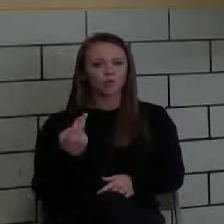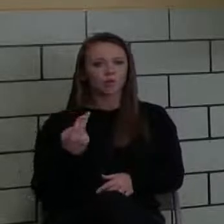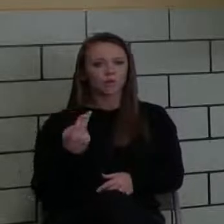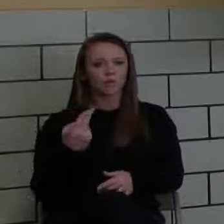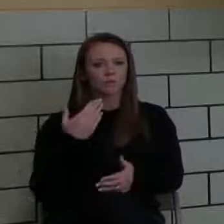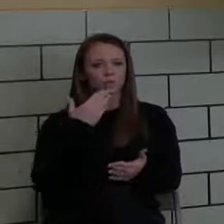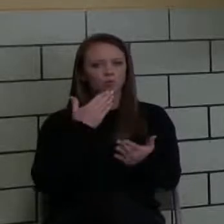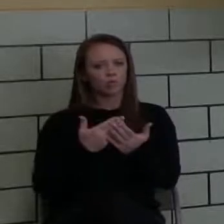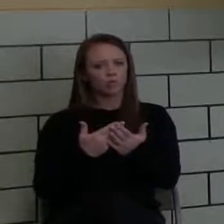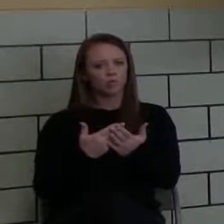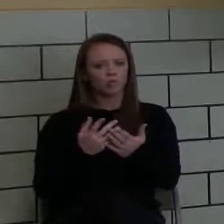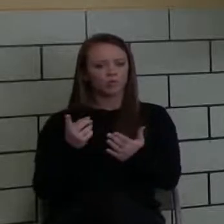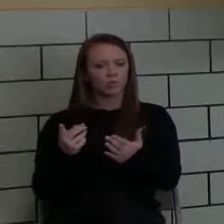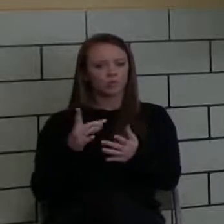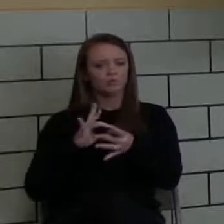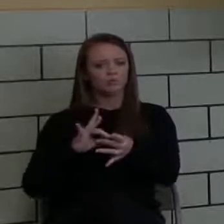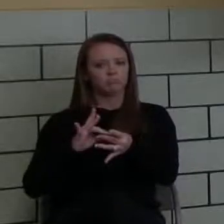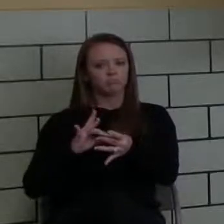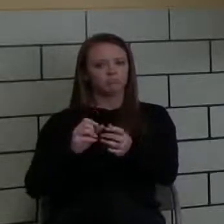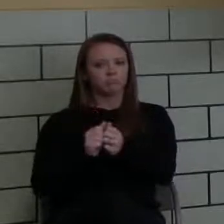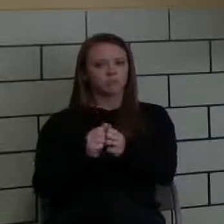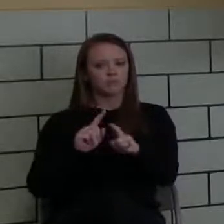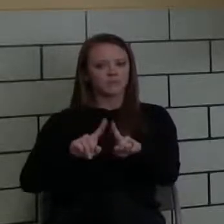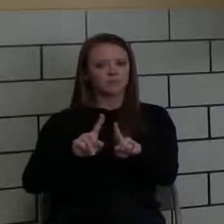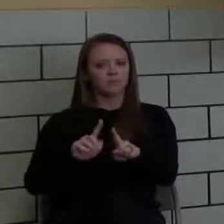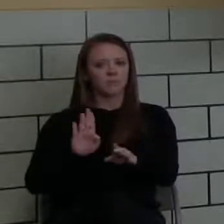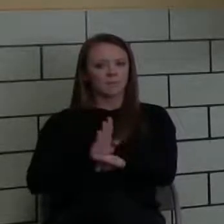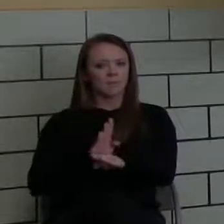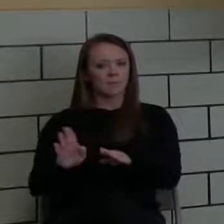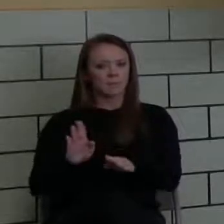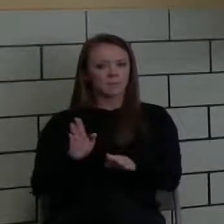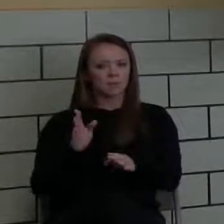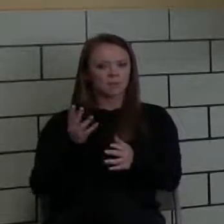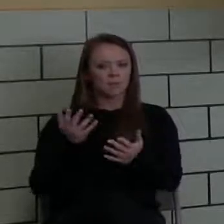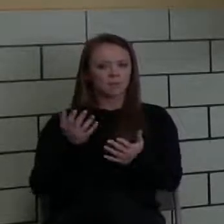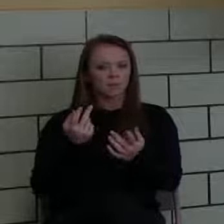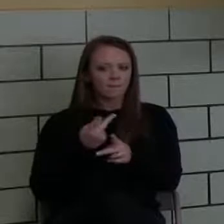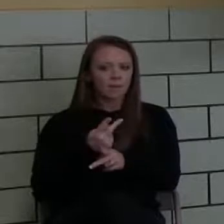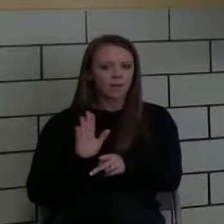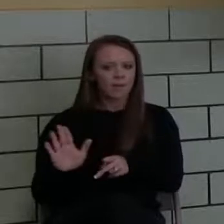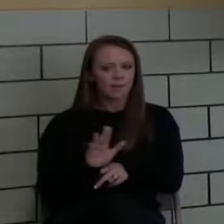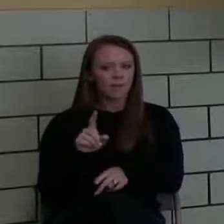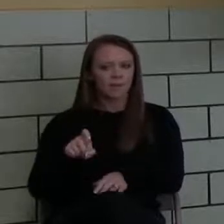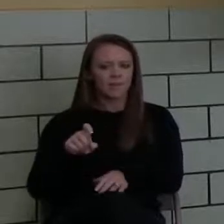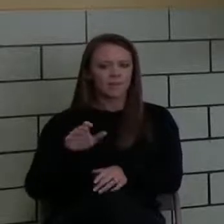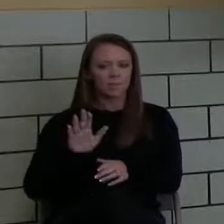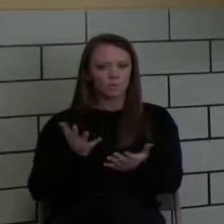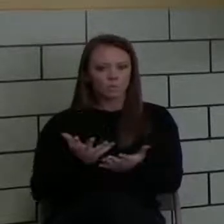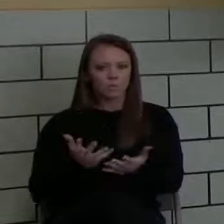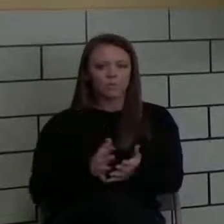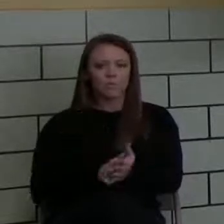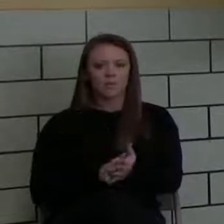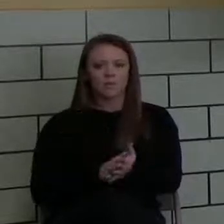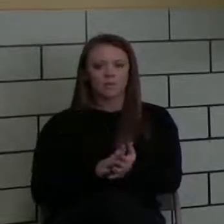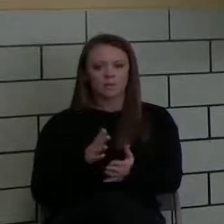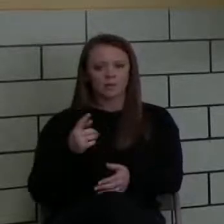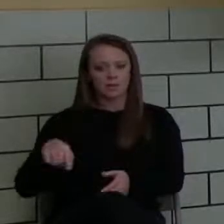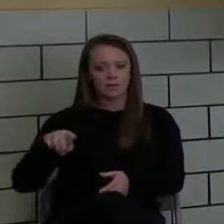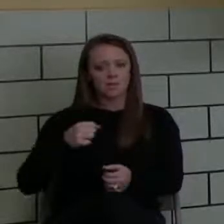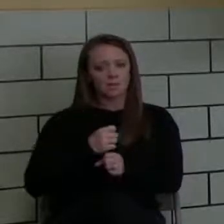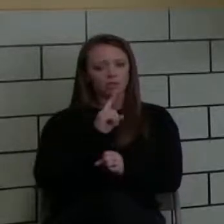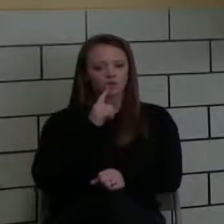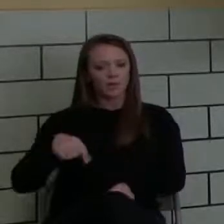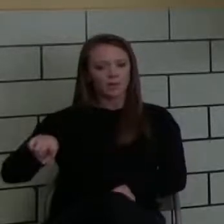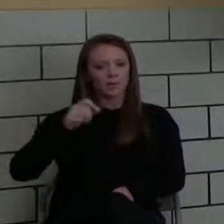all of those individuals and assessing what their needs are, and then making sure they know when those needs are gonna be altered